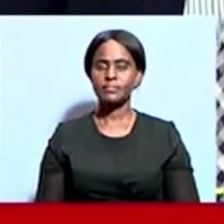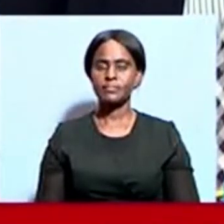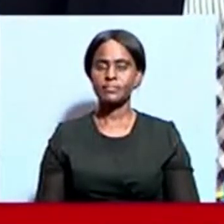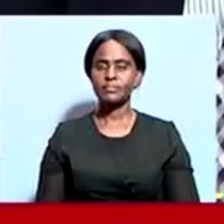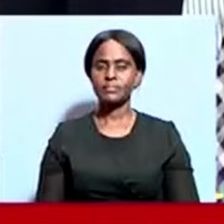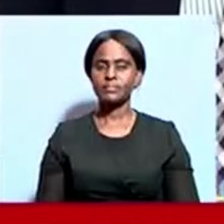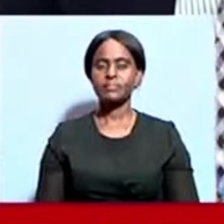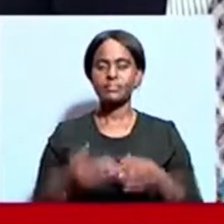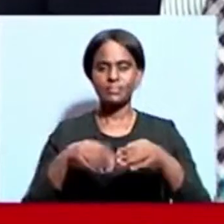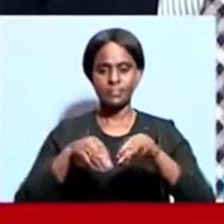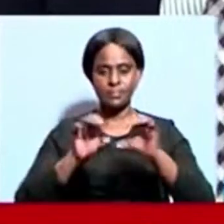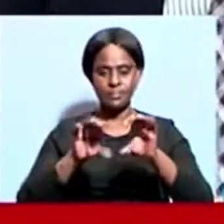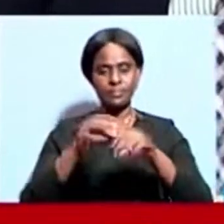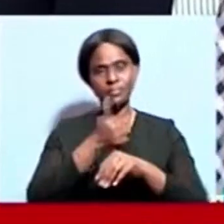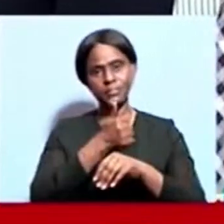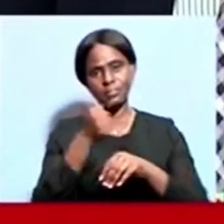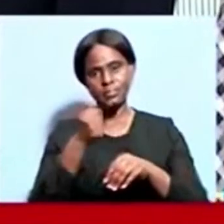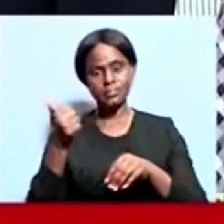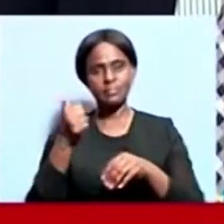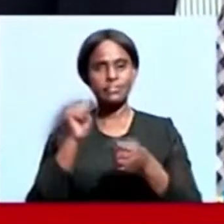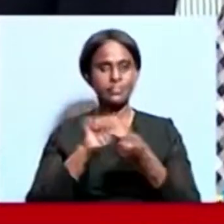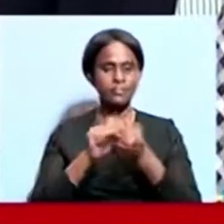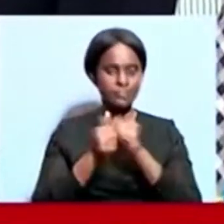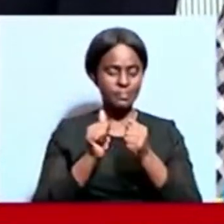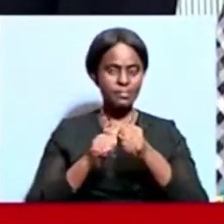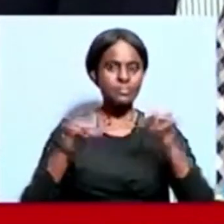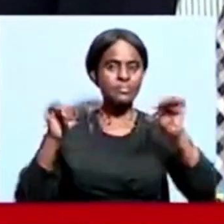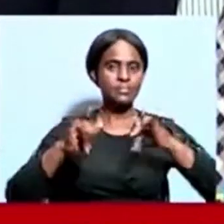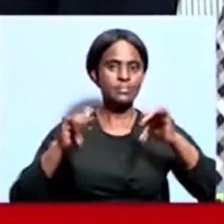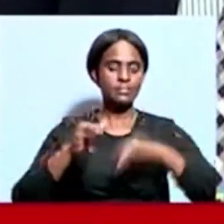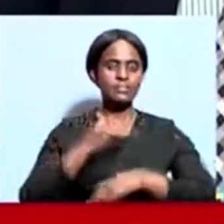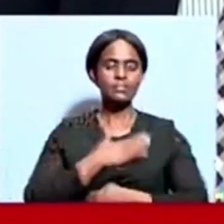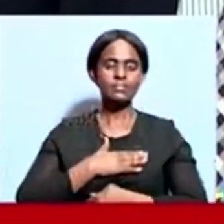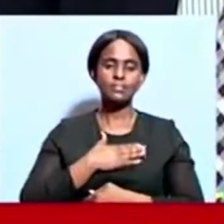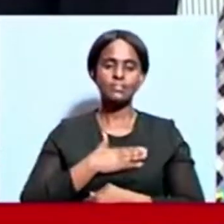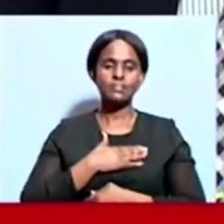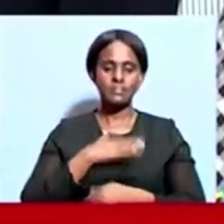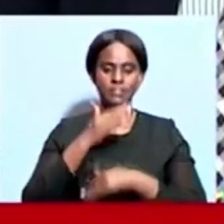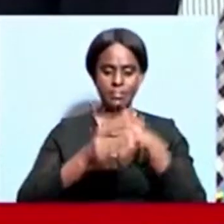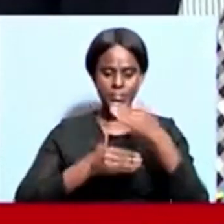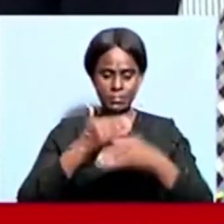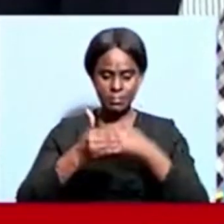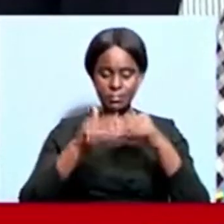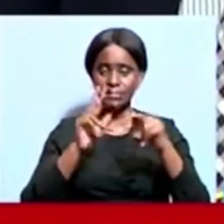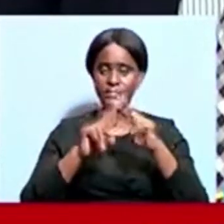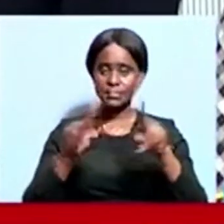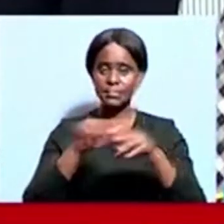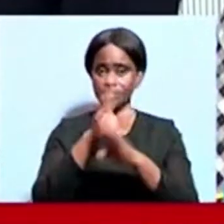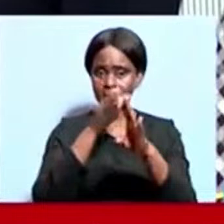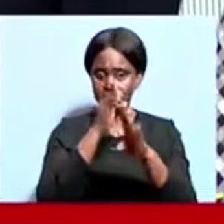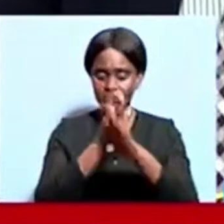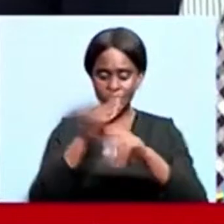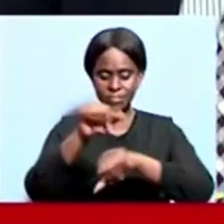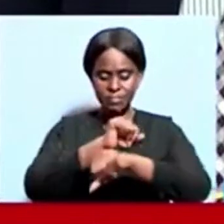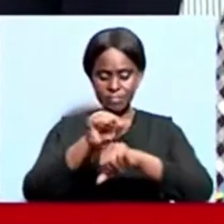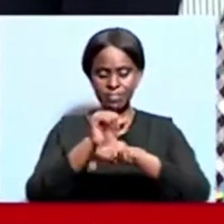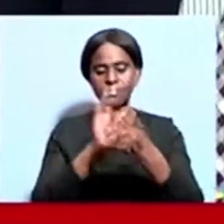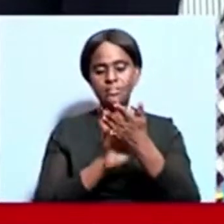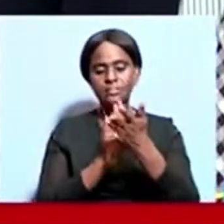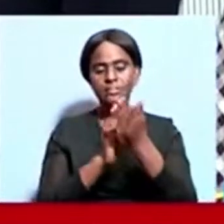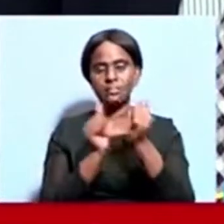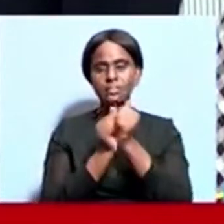Do I proceed to the other query? Yes, please. The next query, Chair, relates to secondary school and